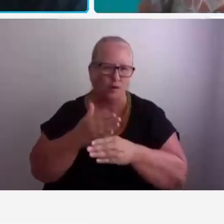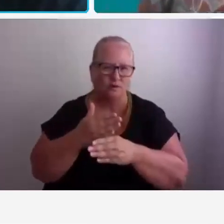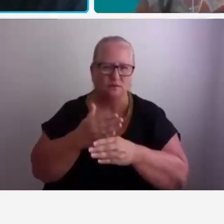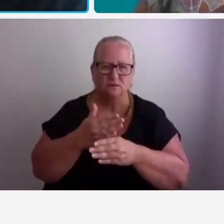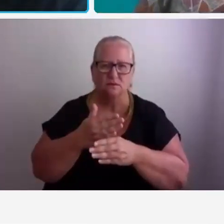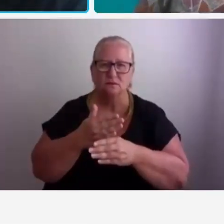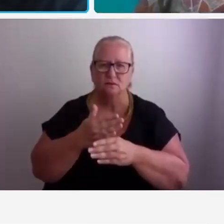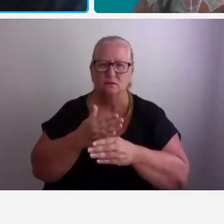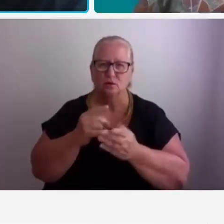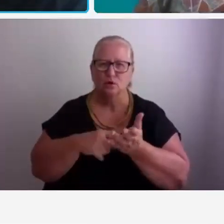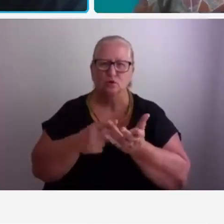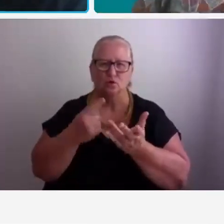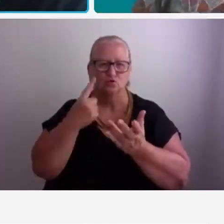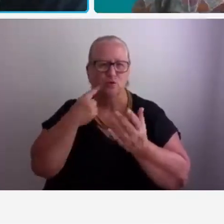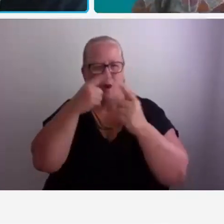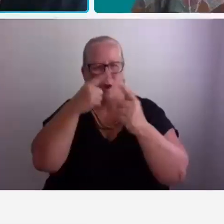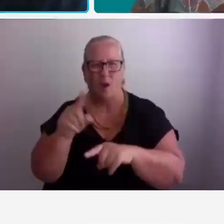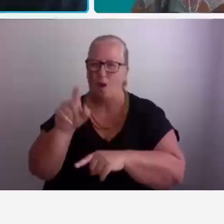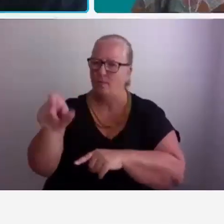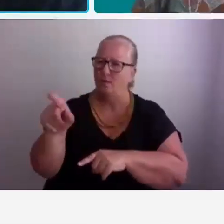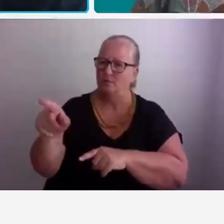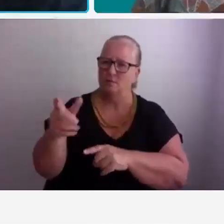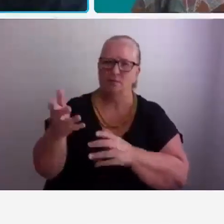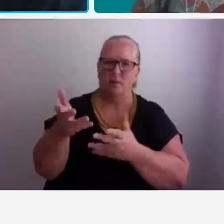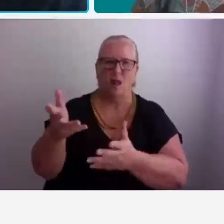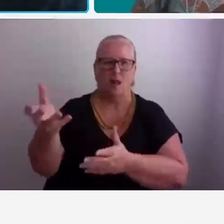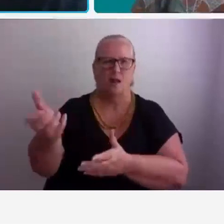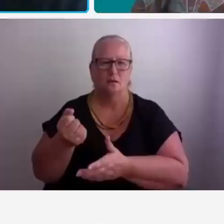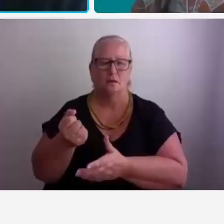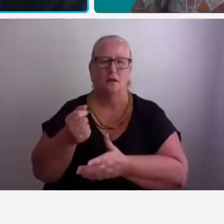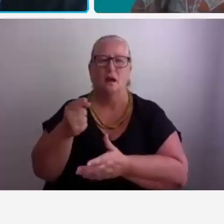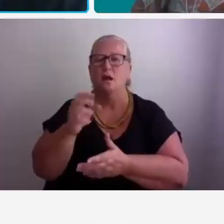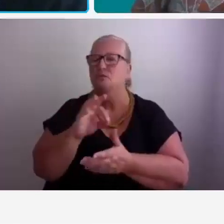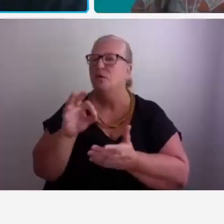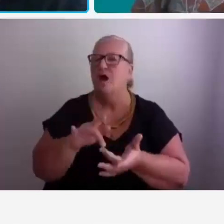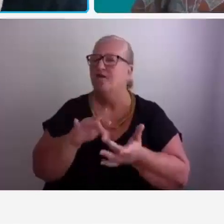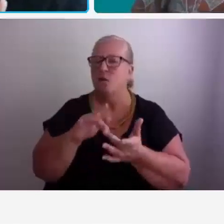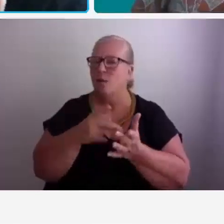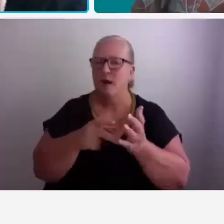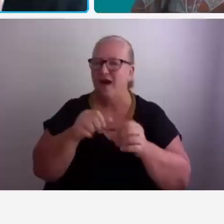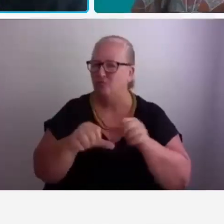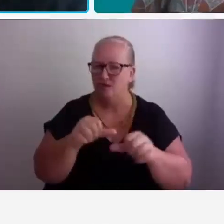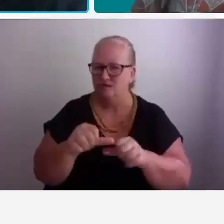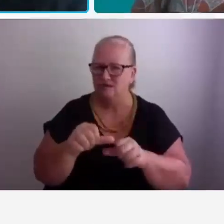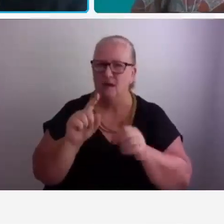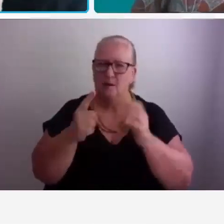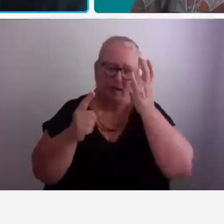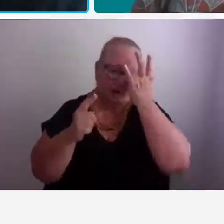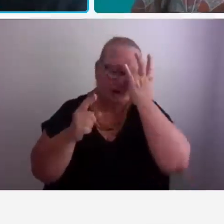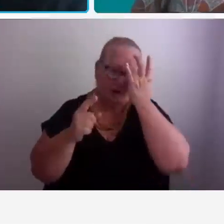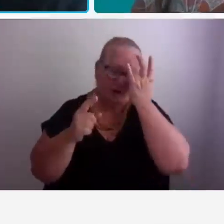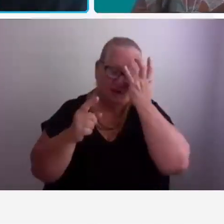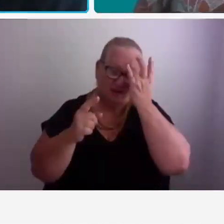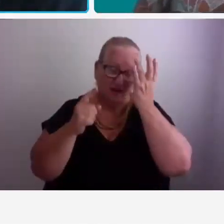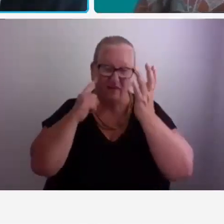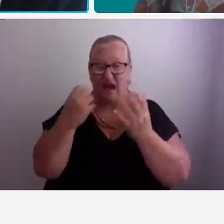person would be entitled to. That's not a formal part of the process, but I don't think that we think that it's harmful. And